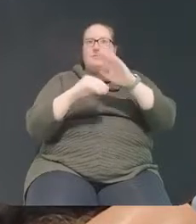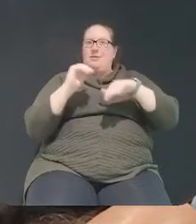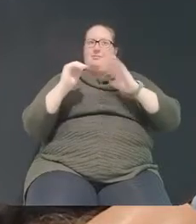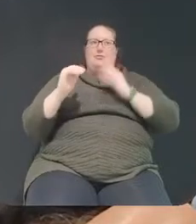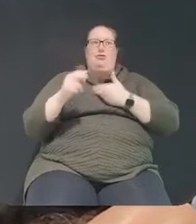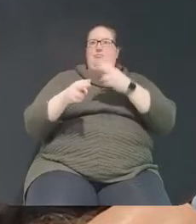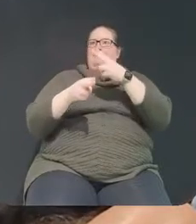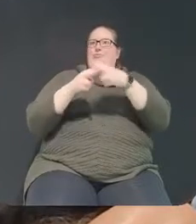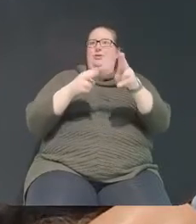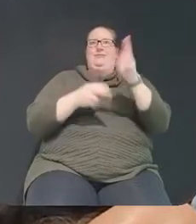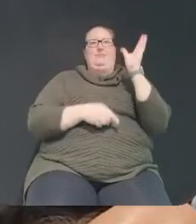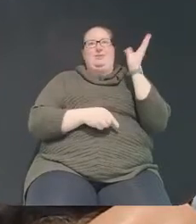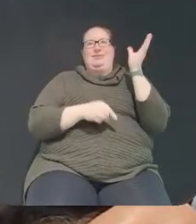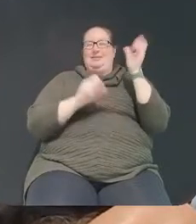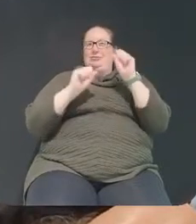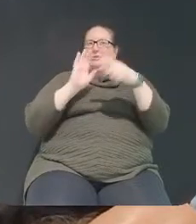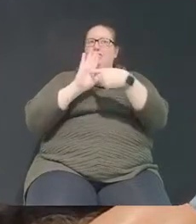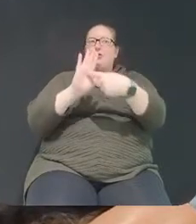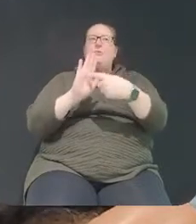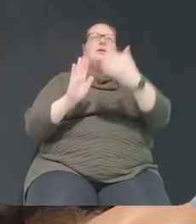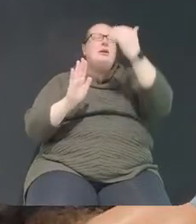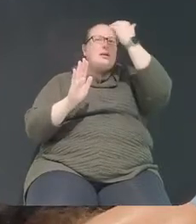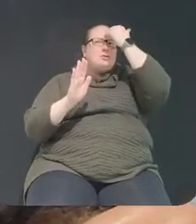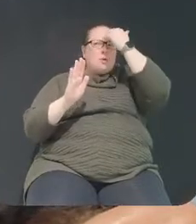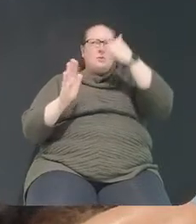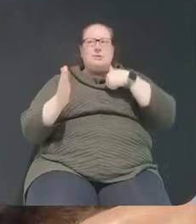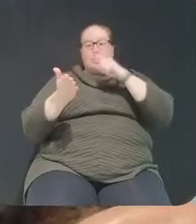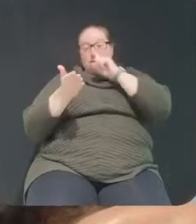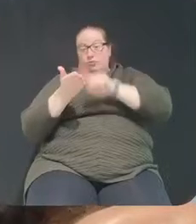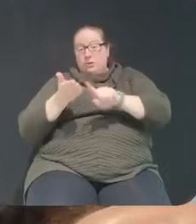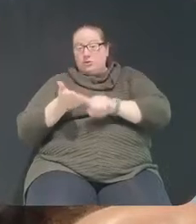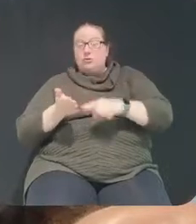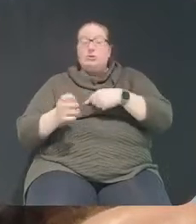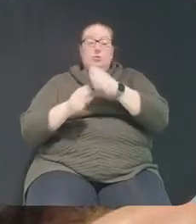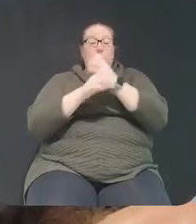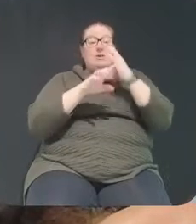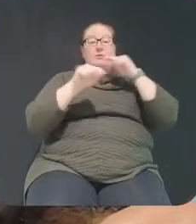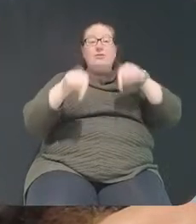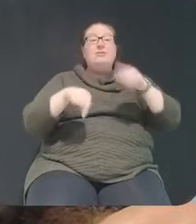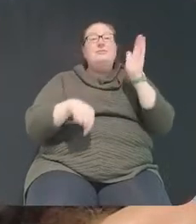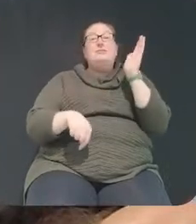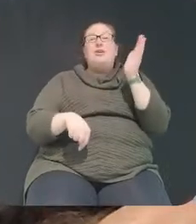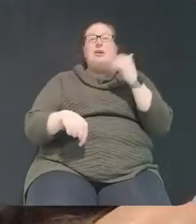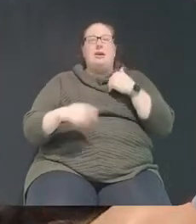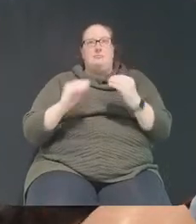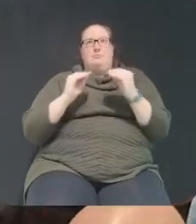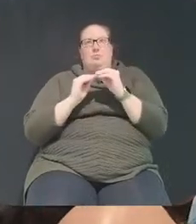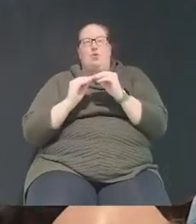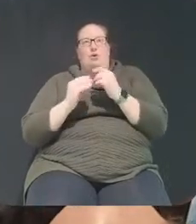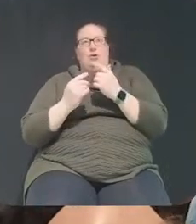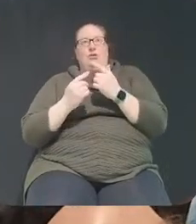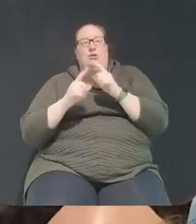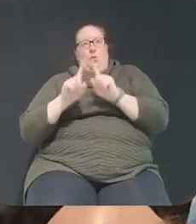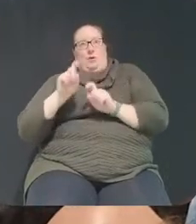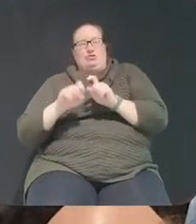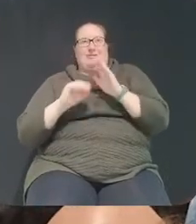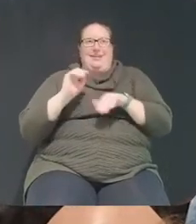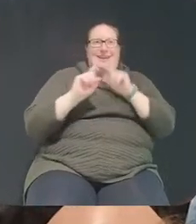represent. I certainly know as I researched this topic and prepared for this talk, I had far more questions than I had